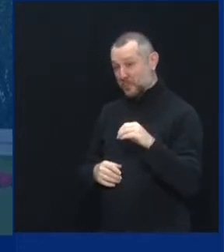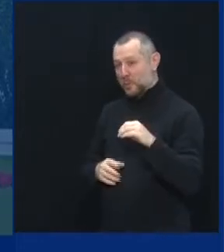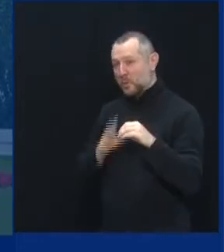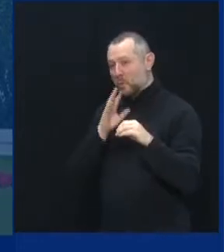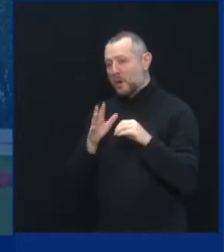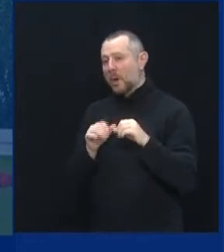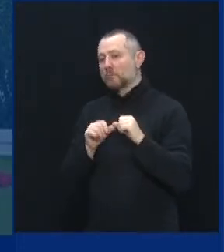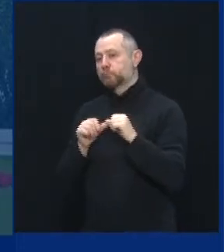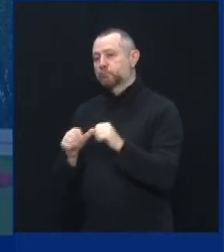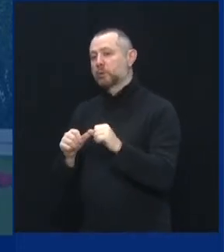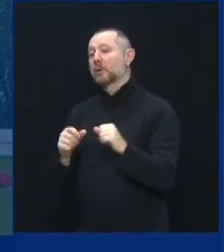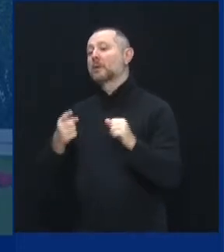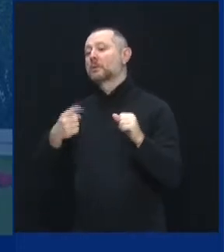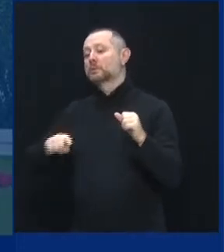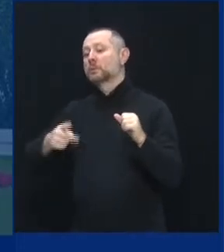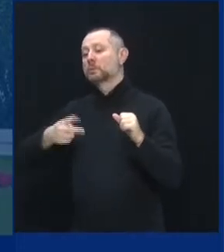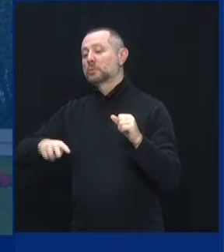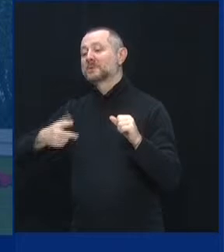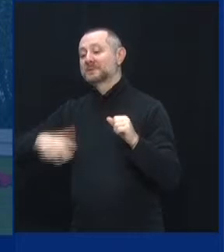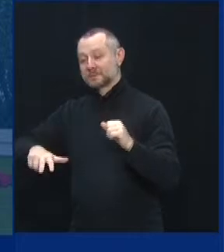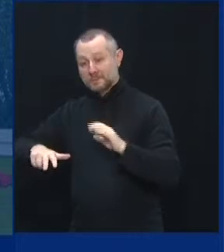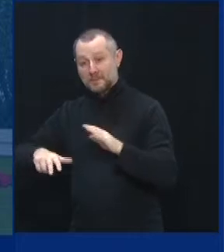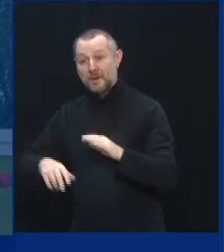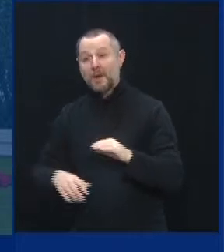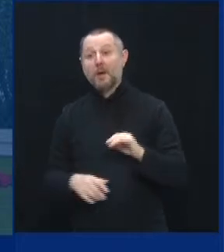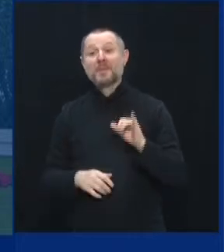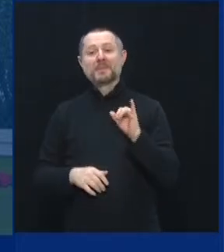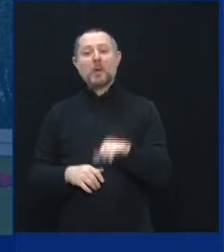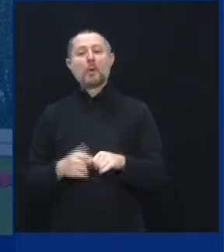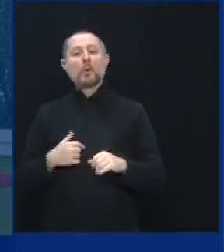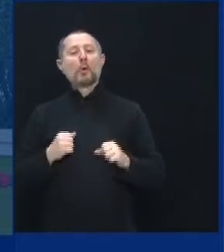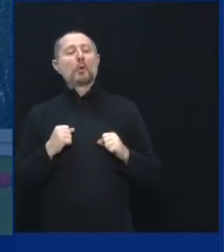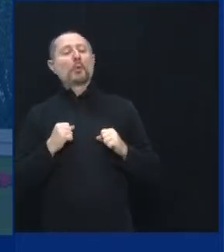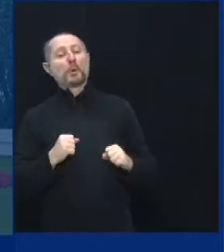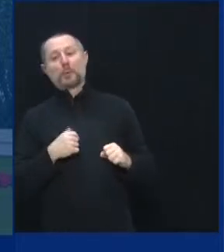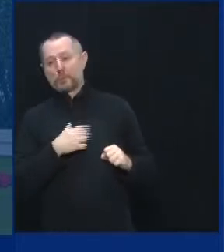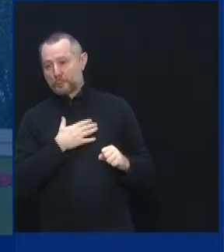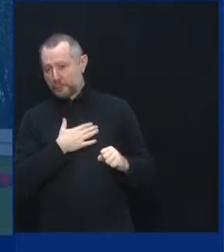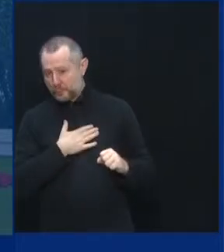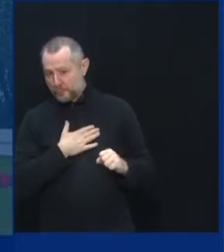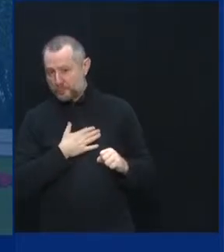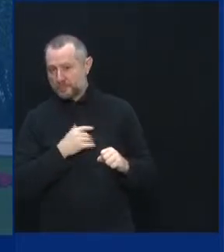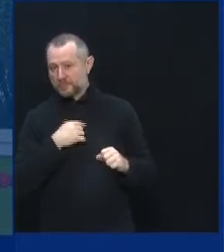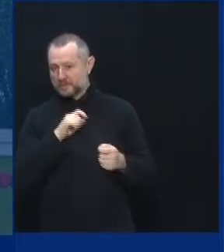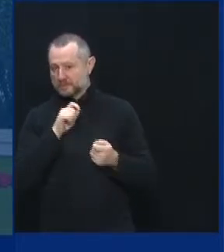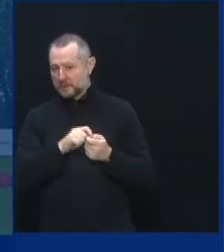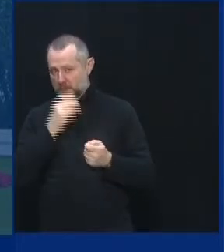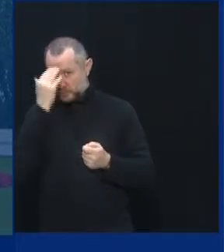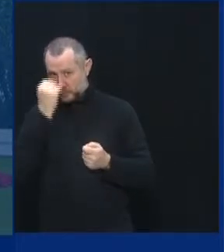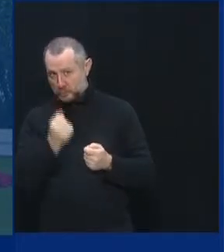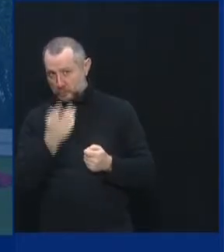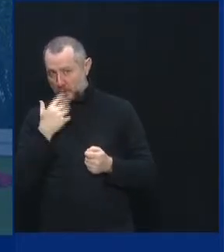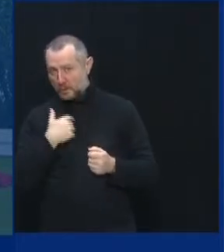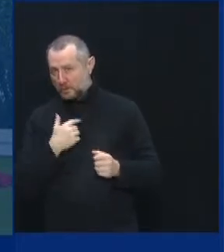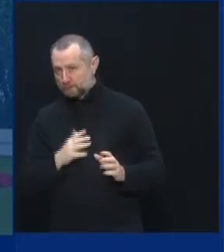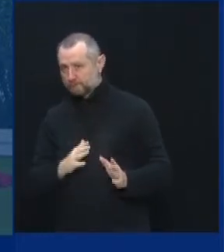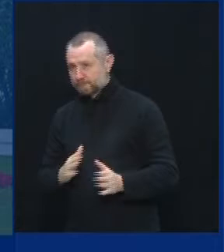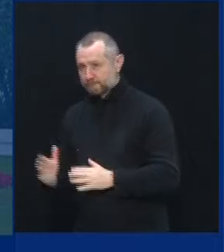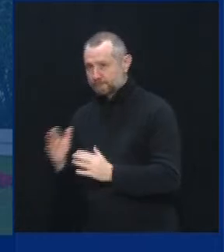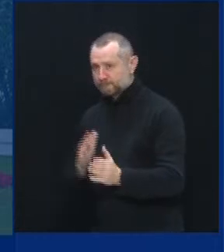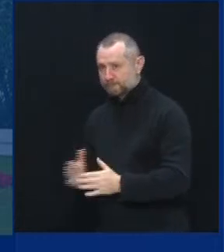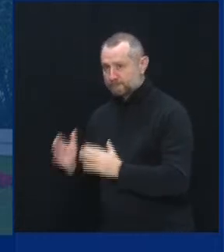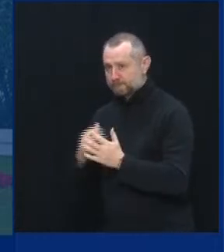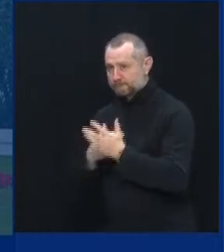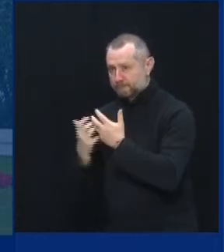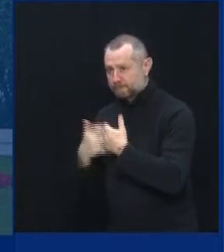weeks. That was also a big deal, the knowing what we're getting so we can actually plan. Otherwise, we